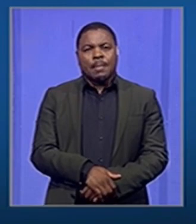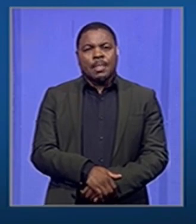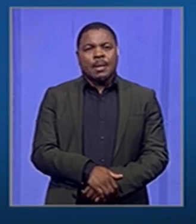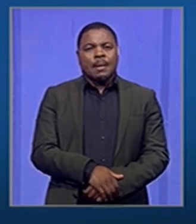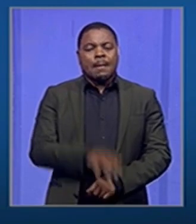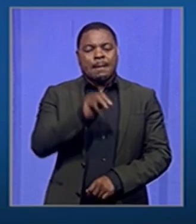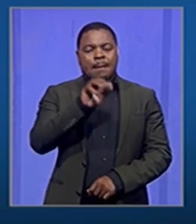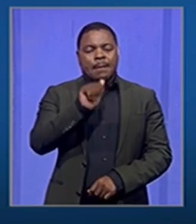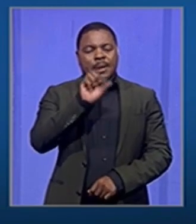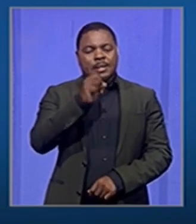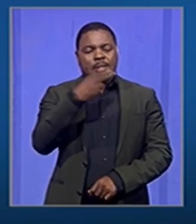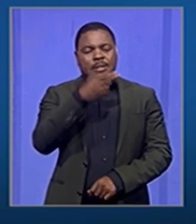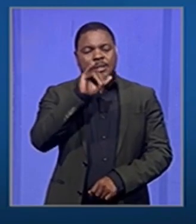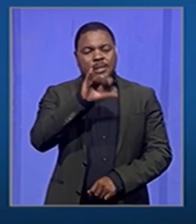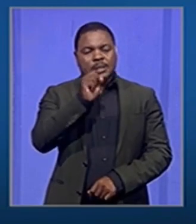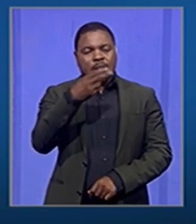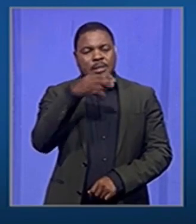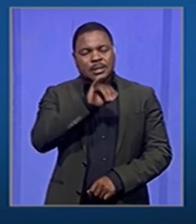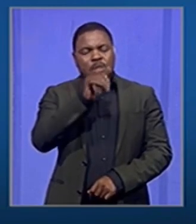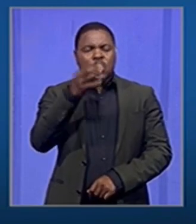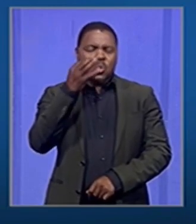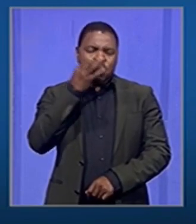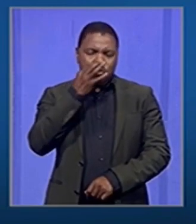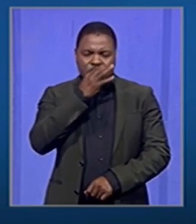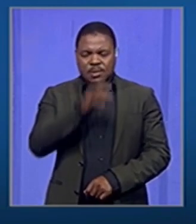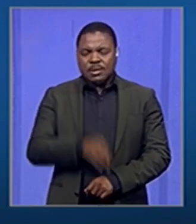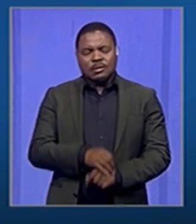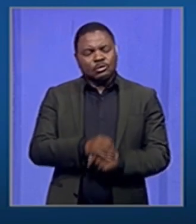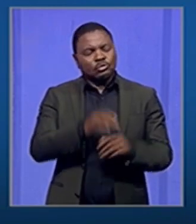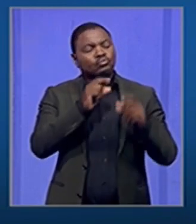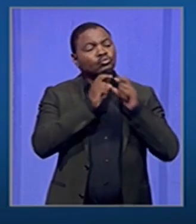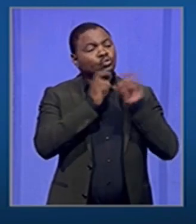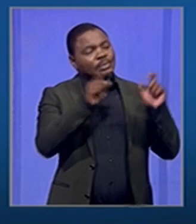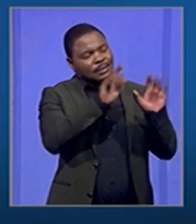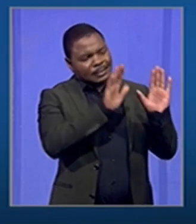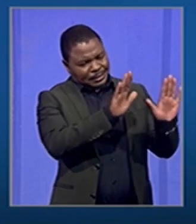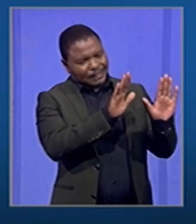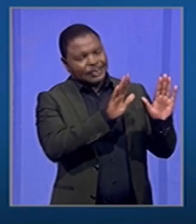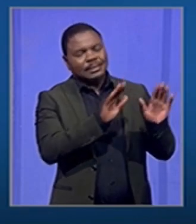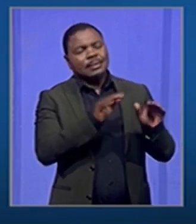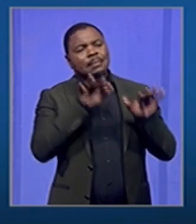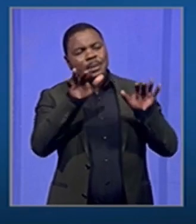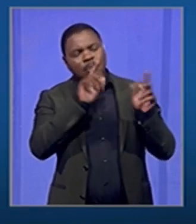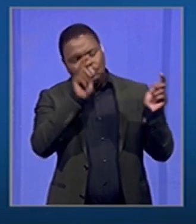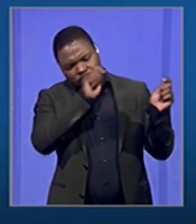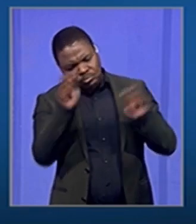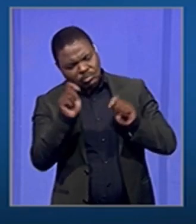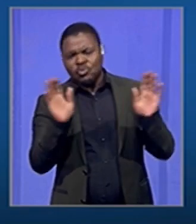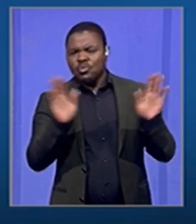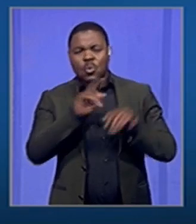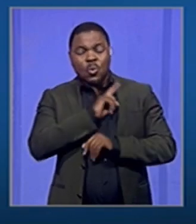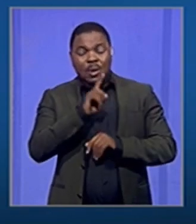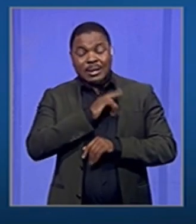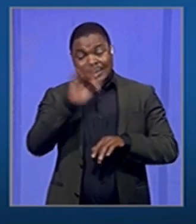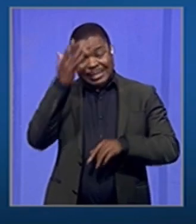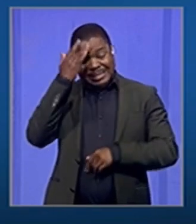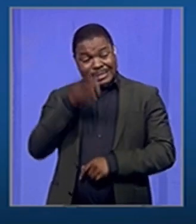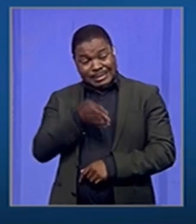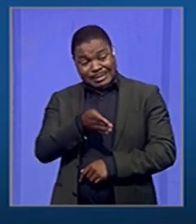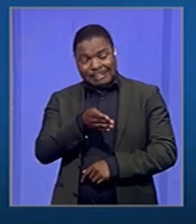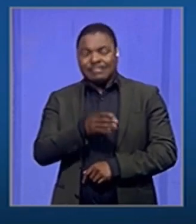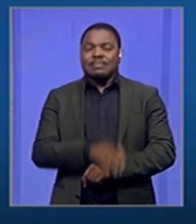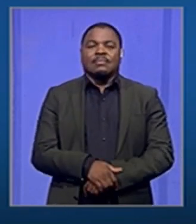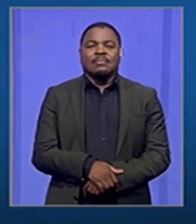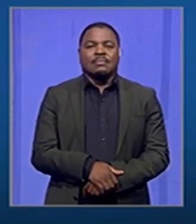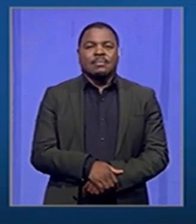Sophie Mashishi yena o re ge e le baruti bona ga ba eme gannyane ka go kolobetša batho ka gore kholera ke ye e re